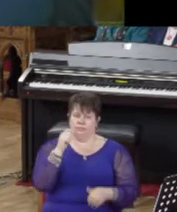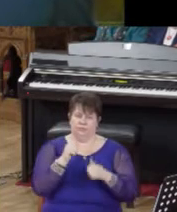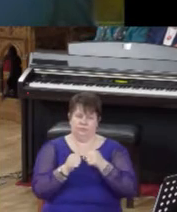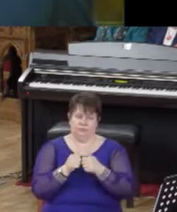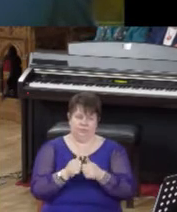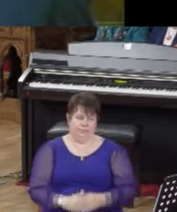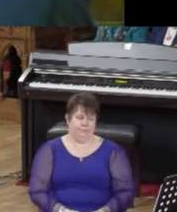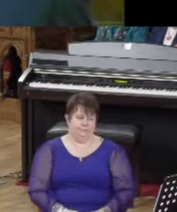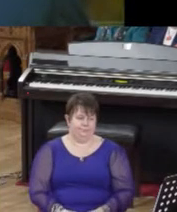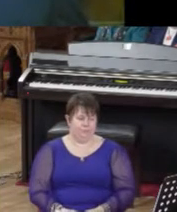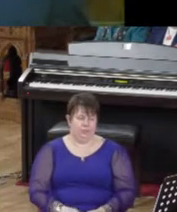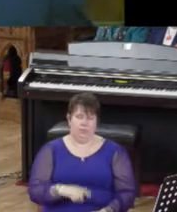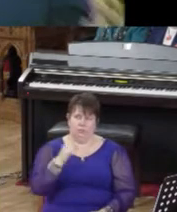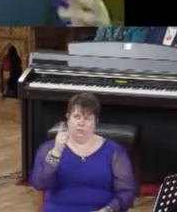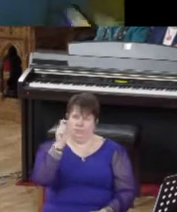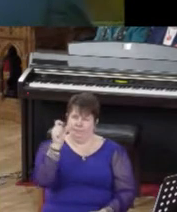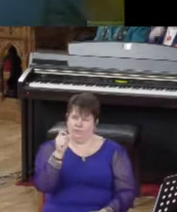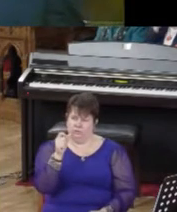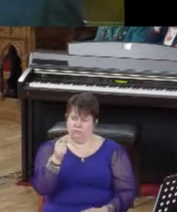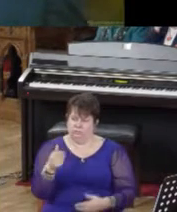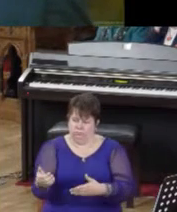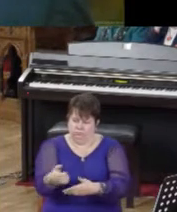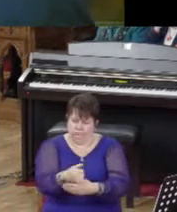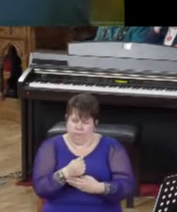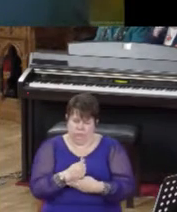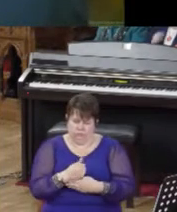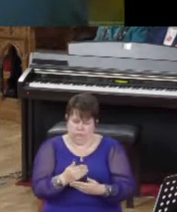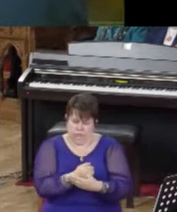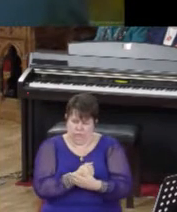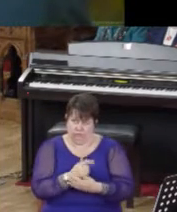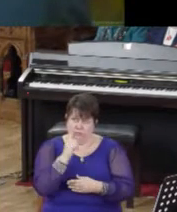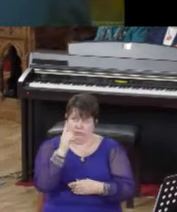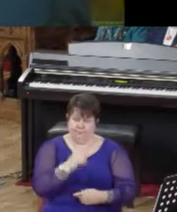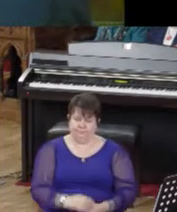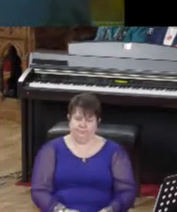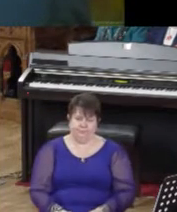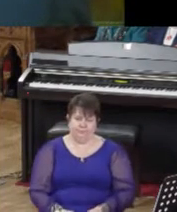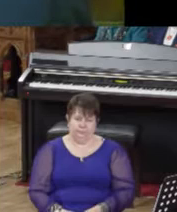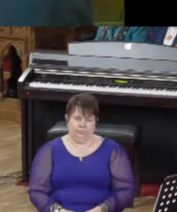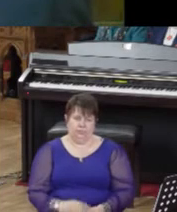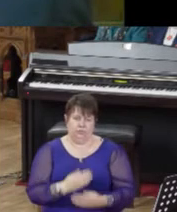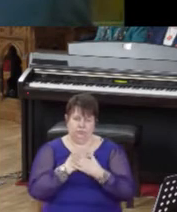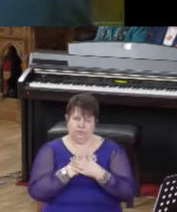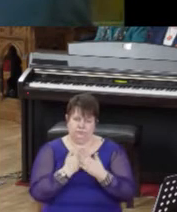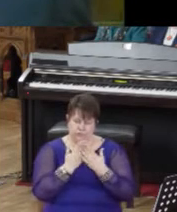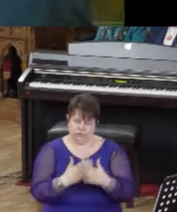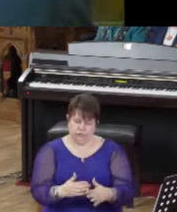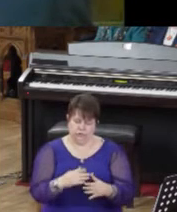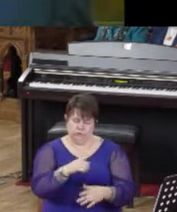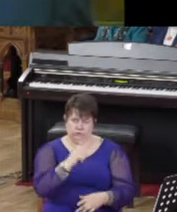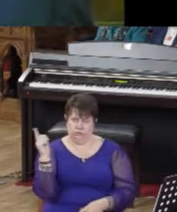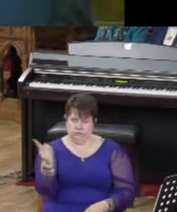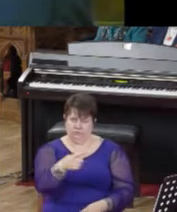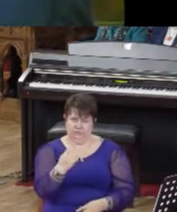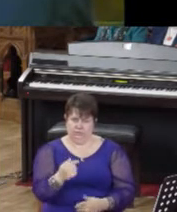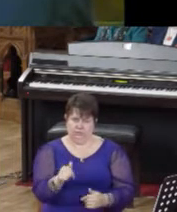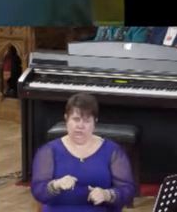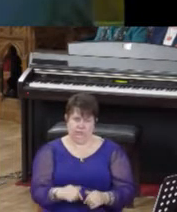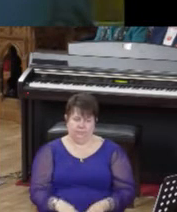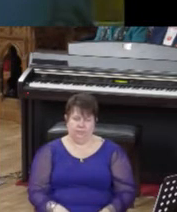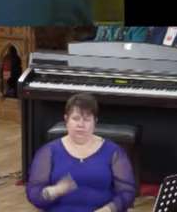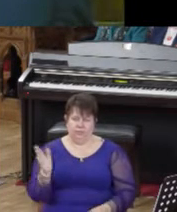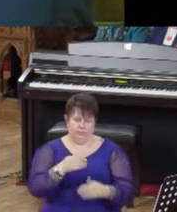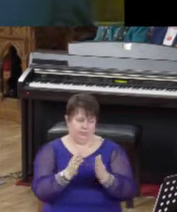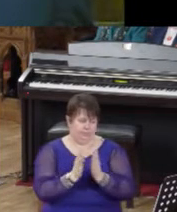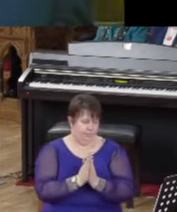who draws us closer to him and to his heart by his love shown to us in Christ. Let's